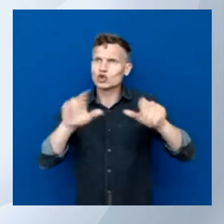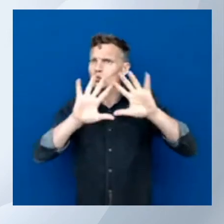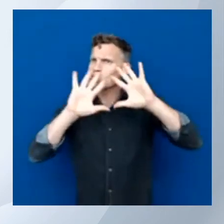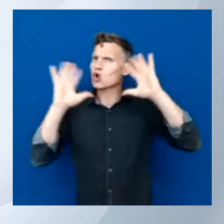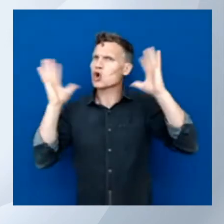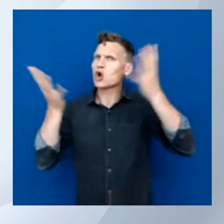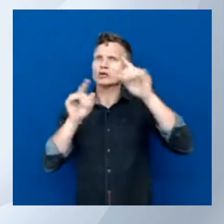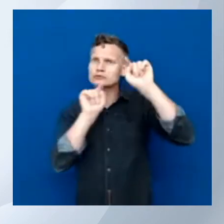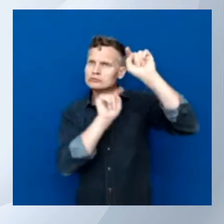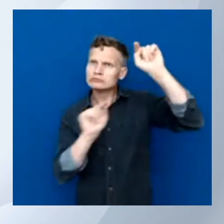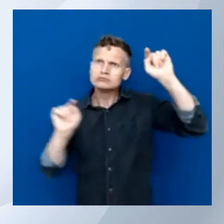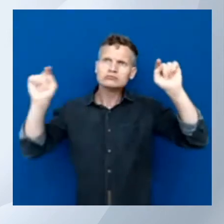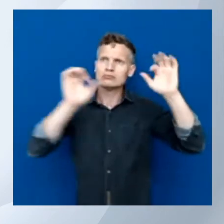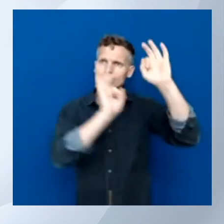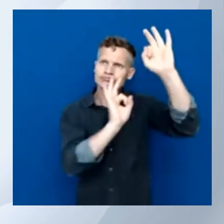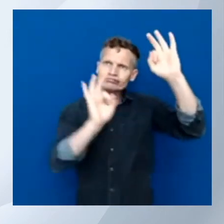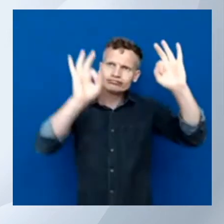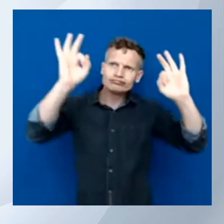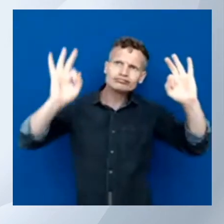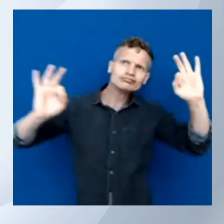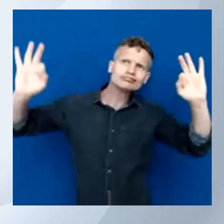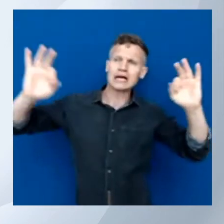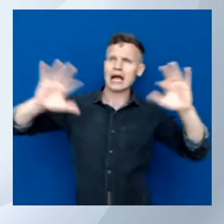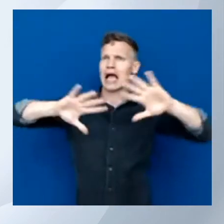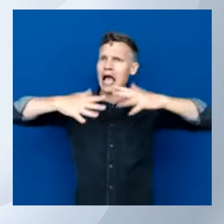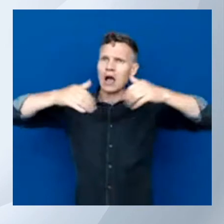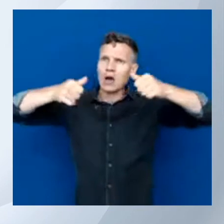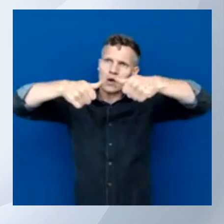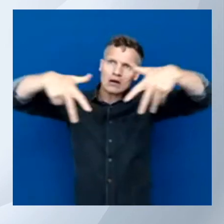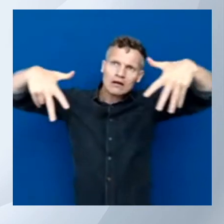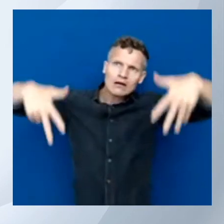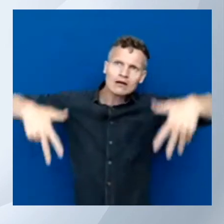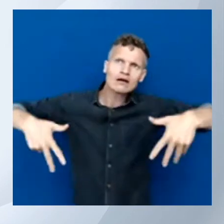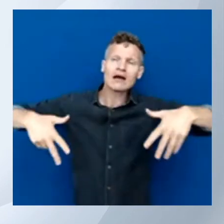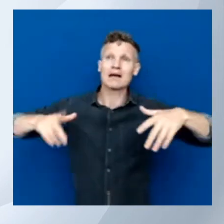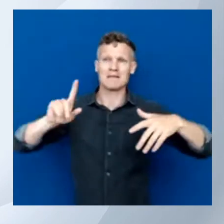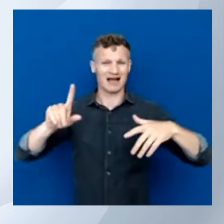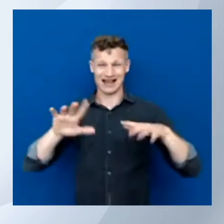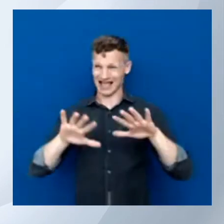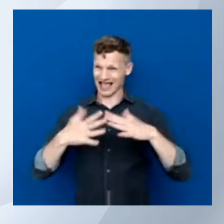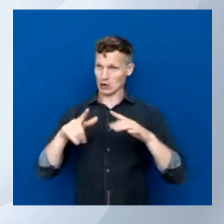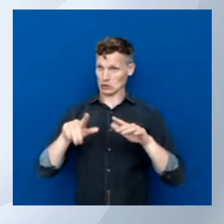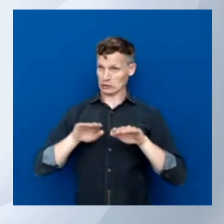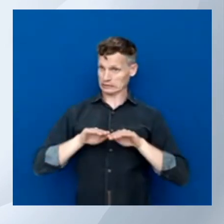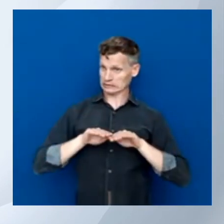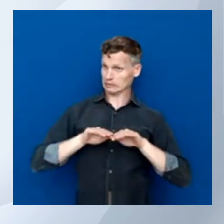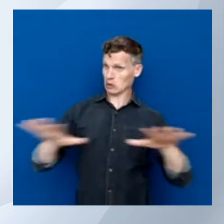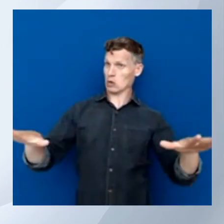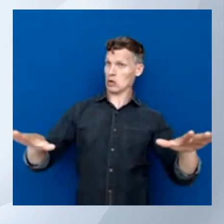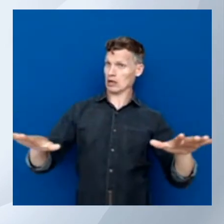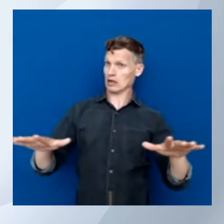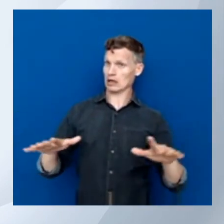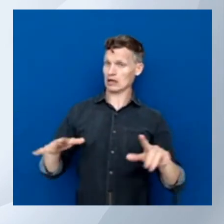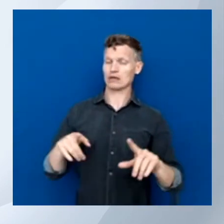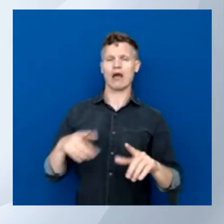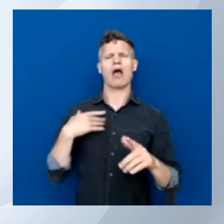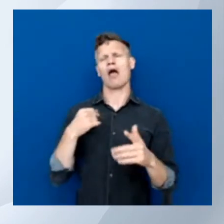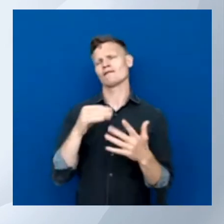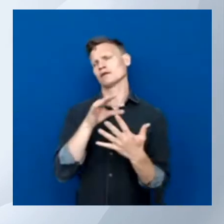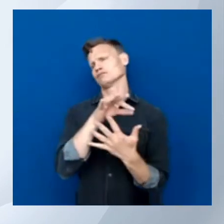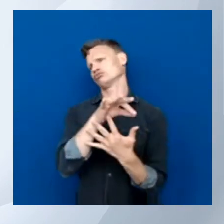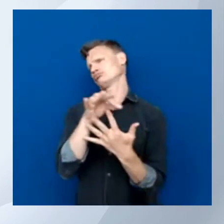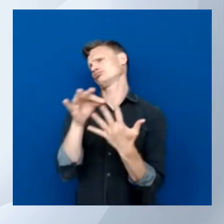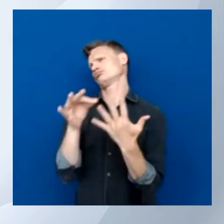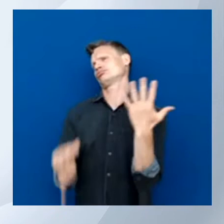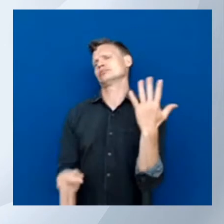scale and globally distributed. But how do you deploy to that? Well, there's a whole bunch of options. You could